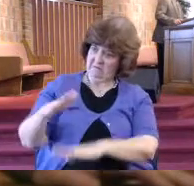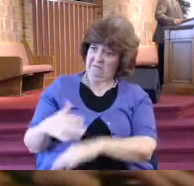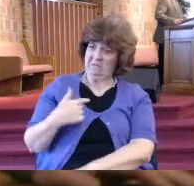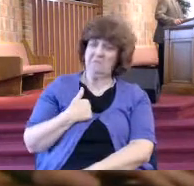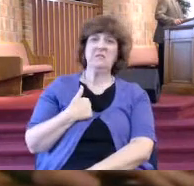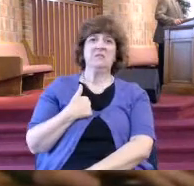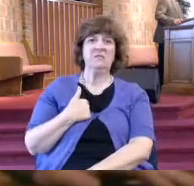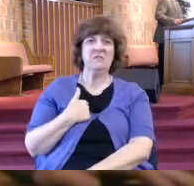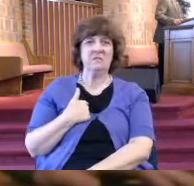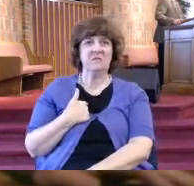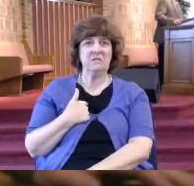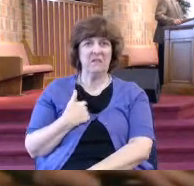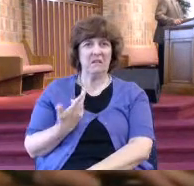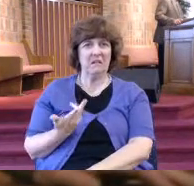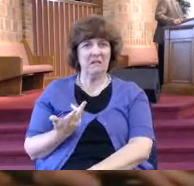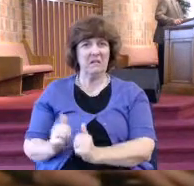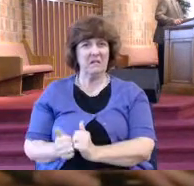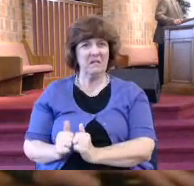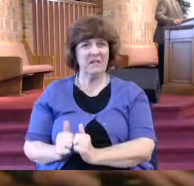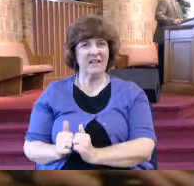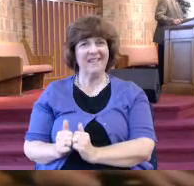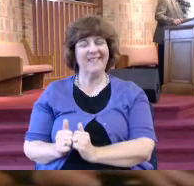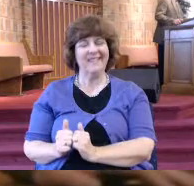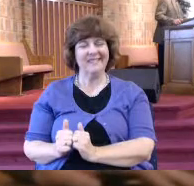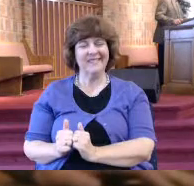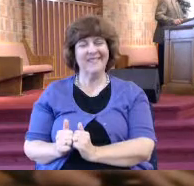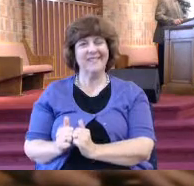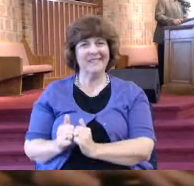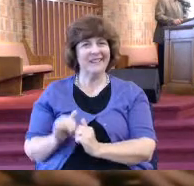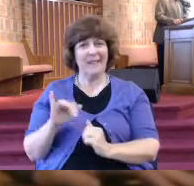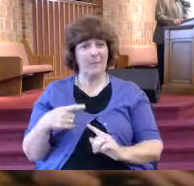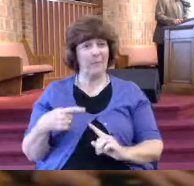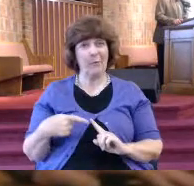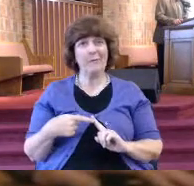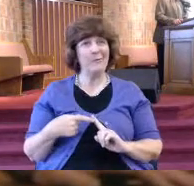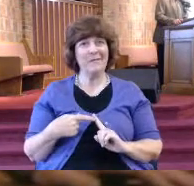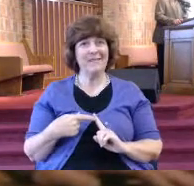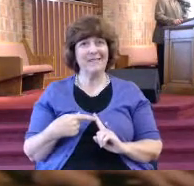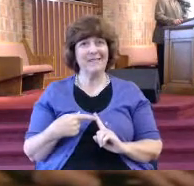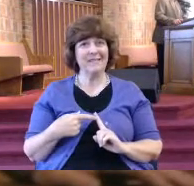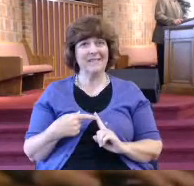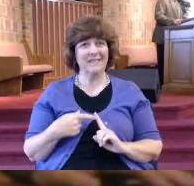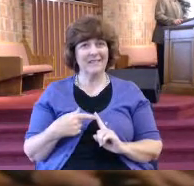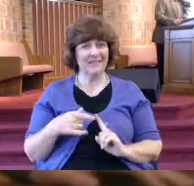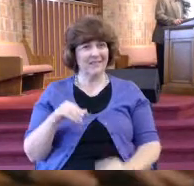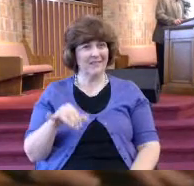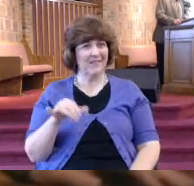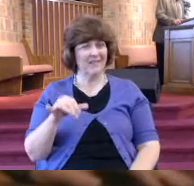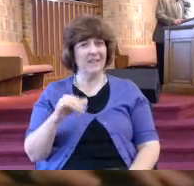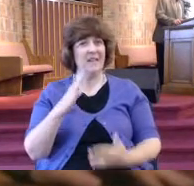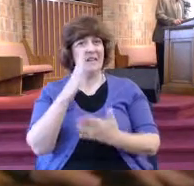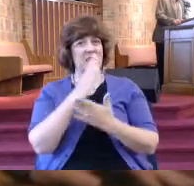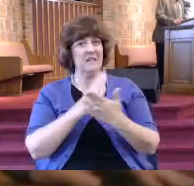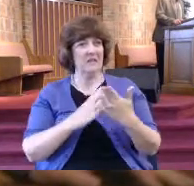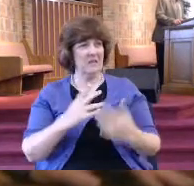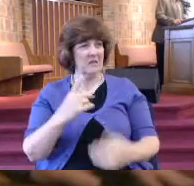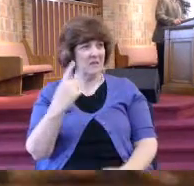And it was pretty clear what was the message there, that someone felt